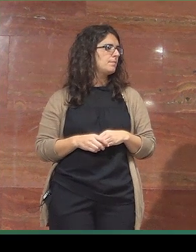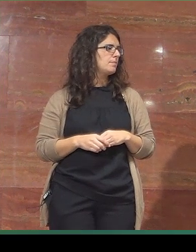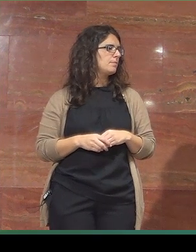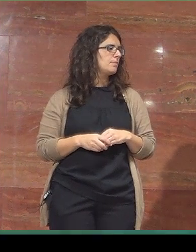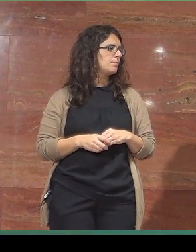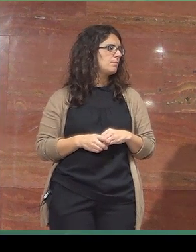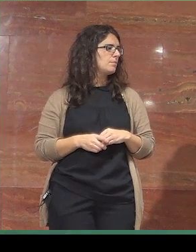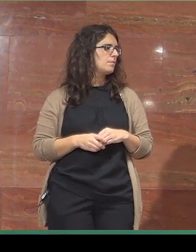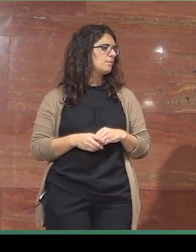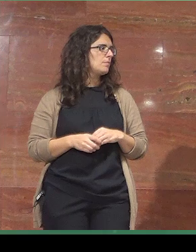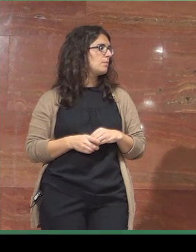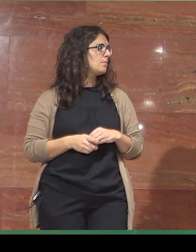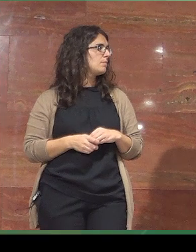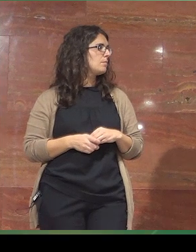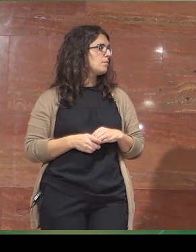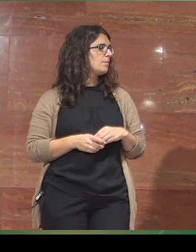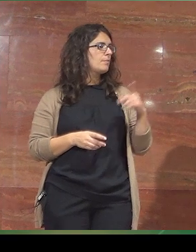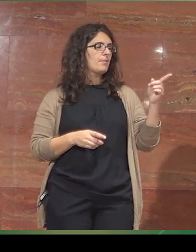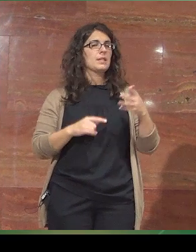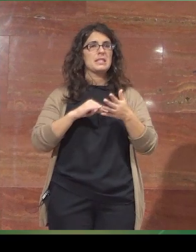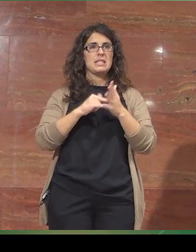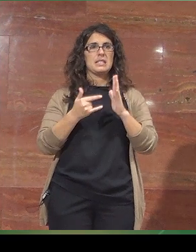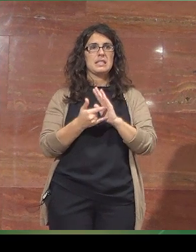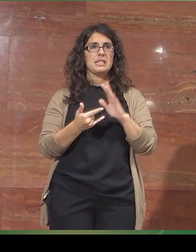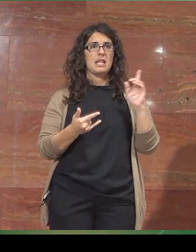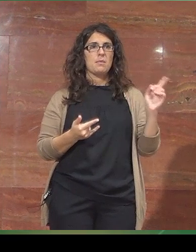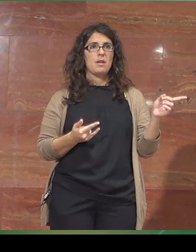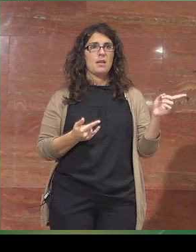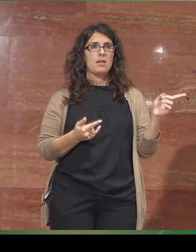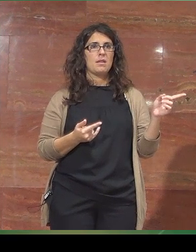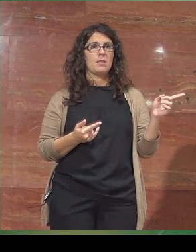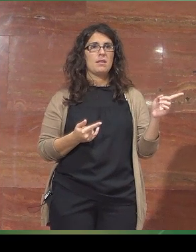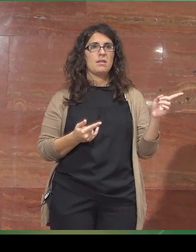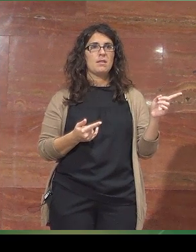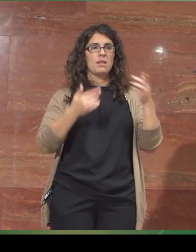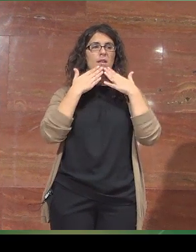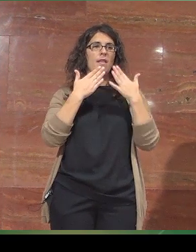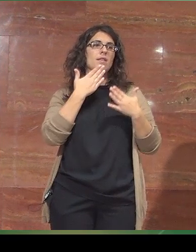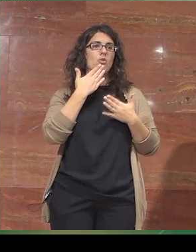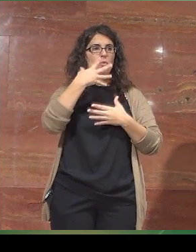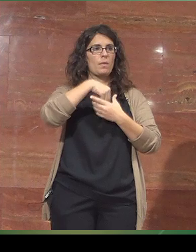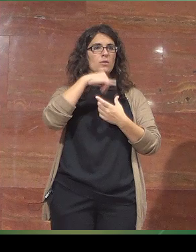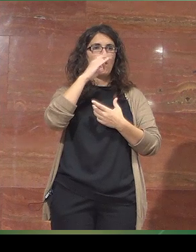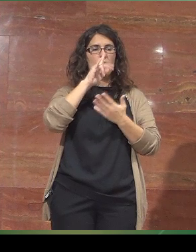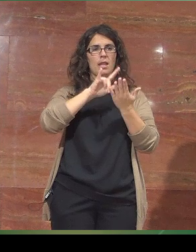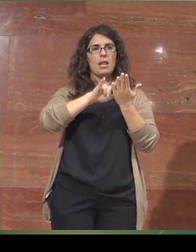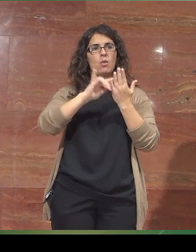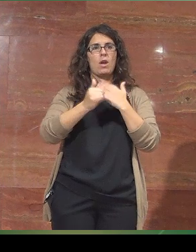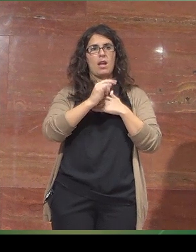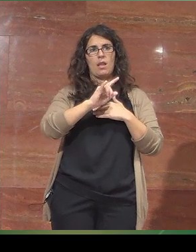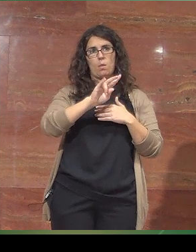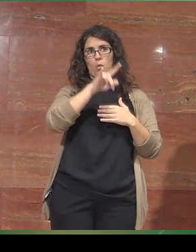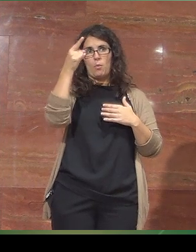And this system with this double language was, I think, bring very more visibility